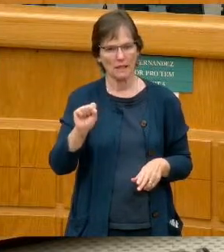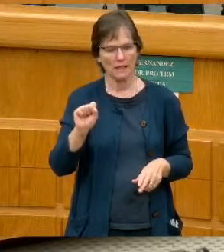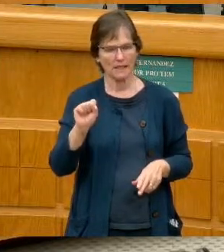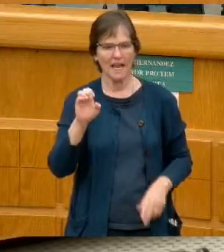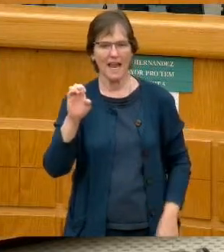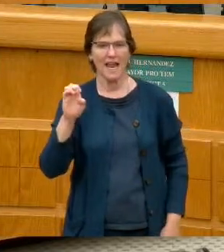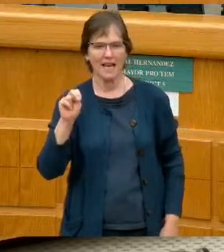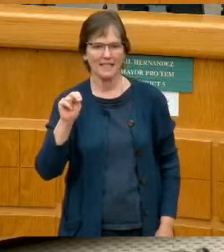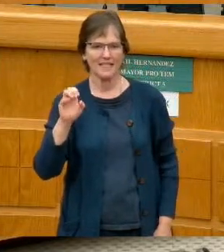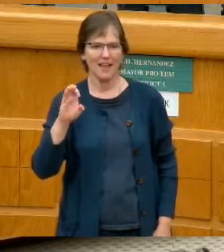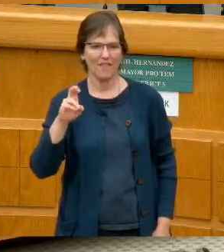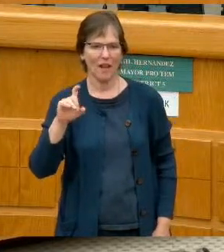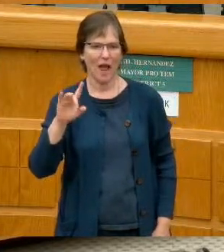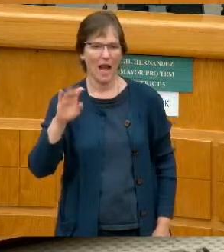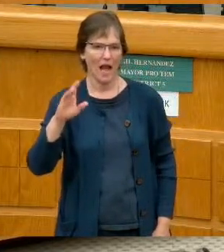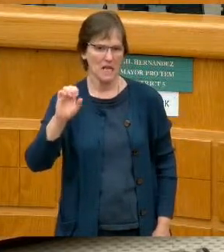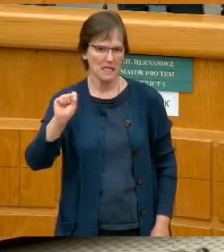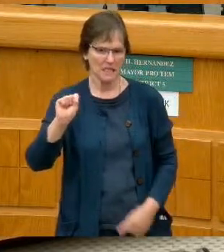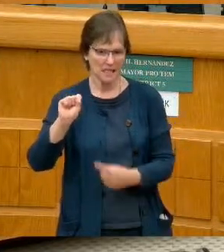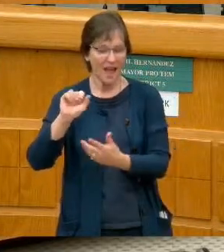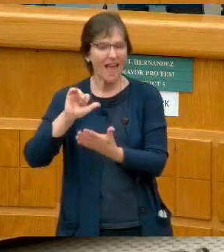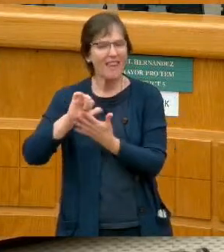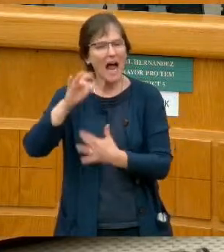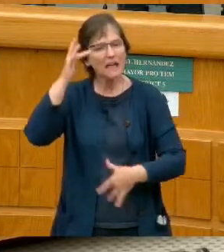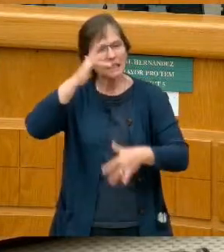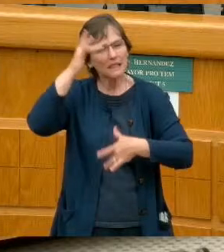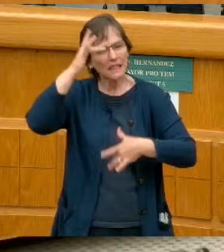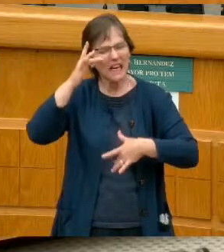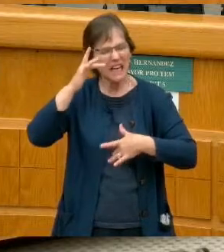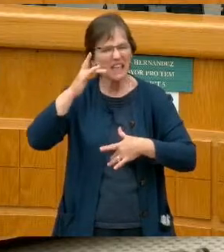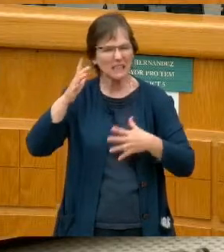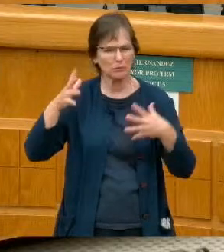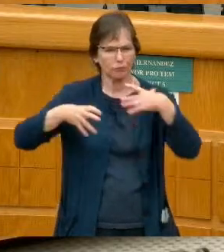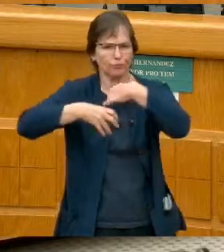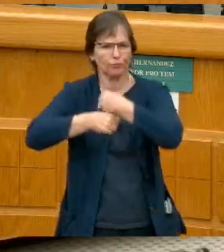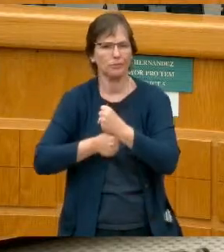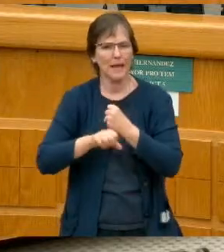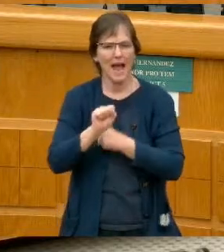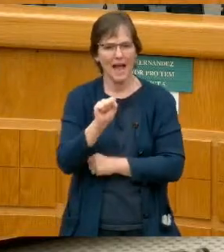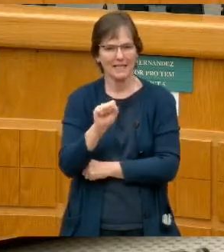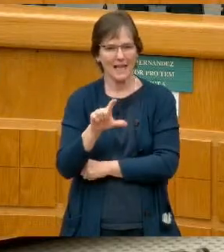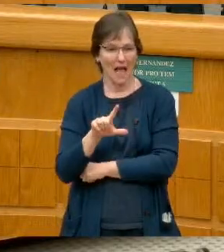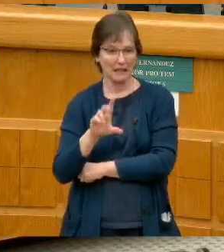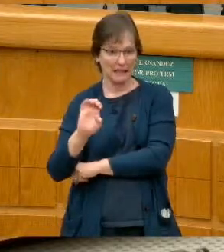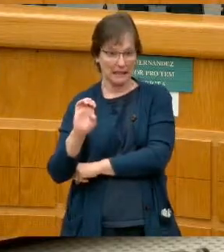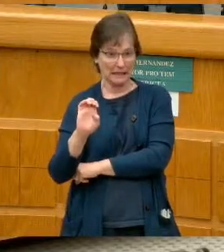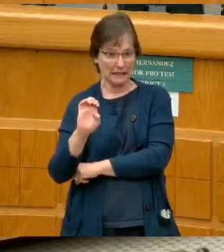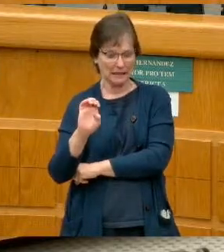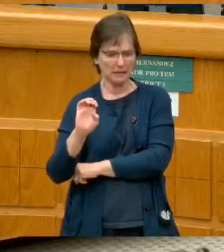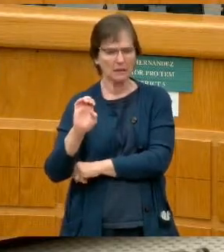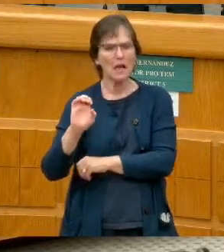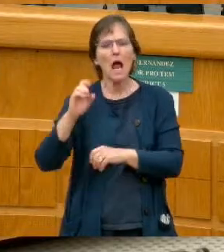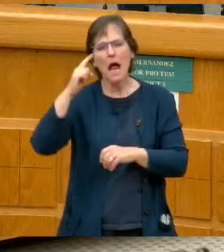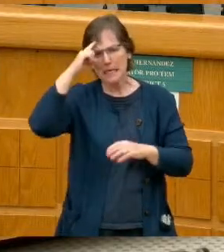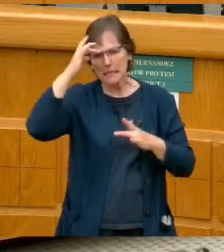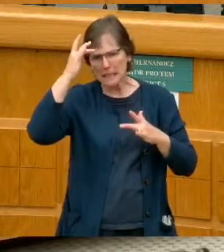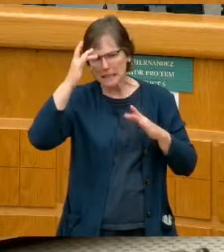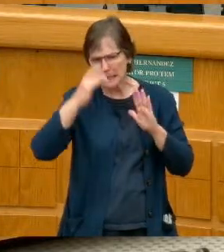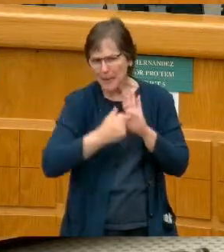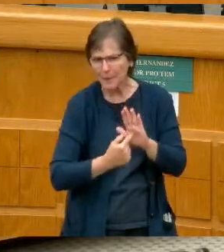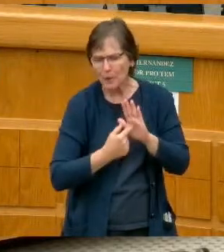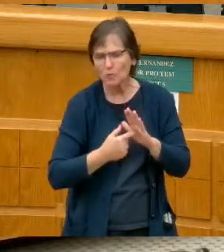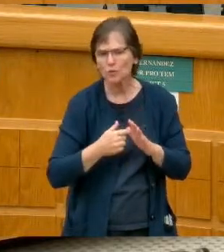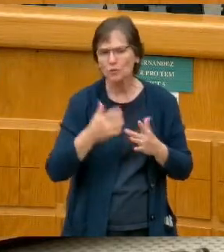bite of an infected mosquito. Illness usually occurs abruptly. Symptoms include fever, headache,